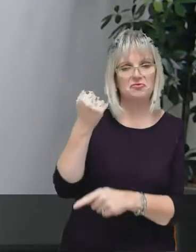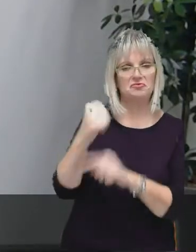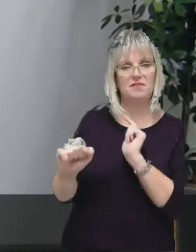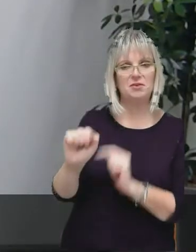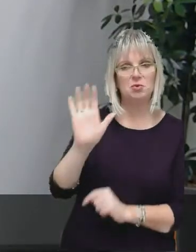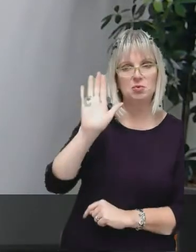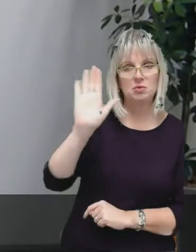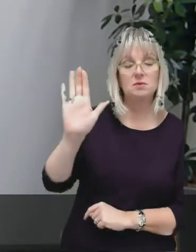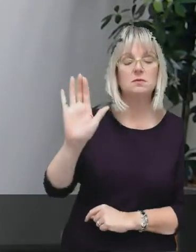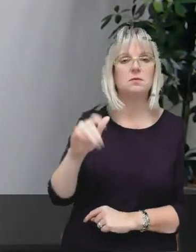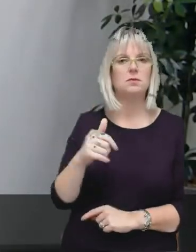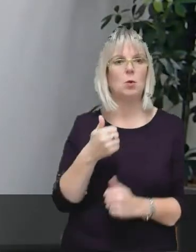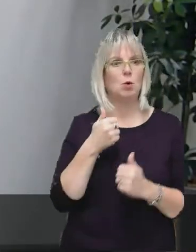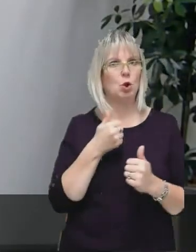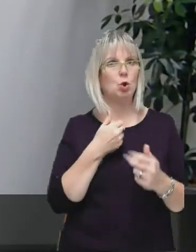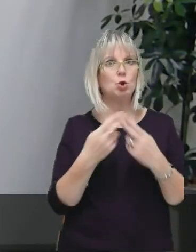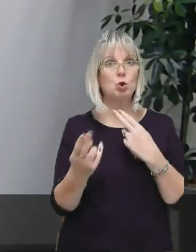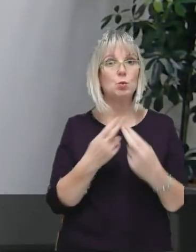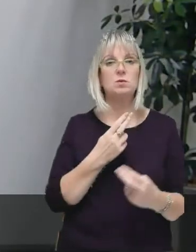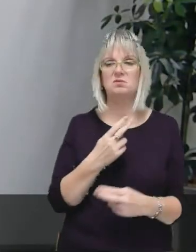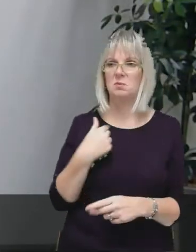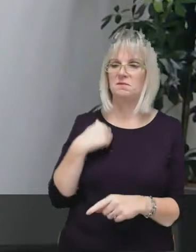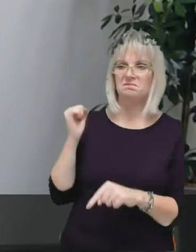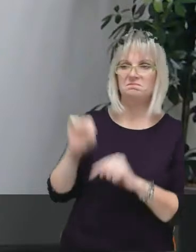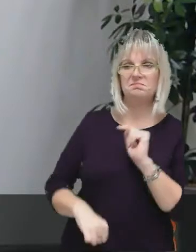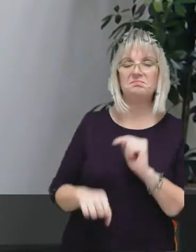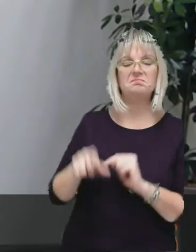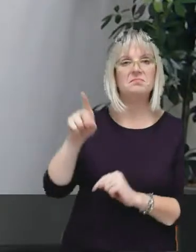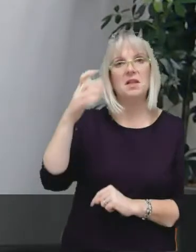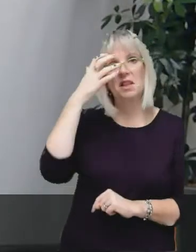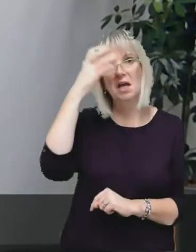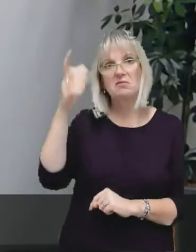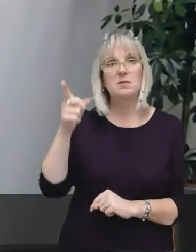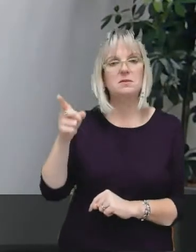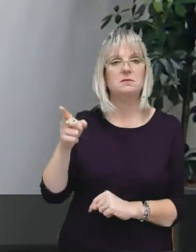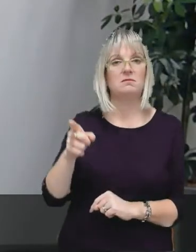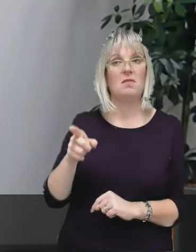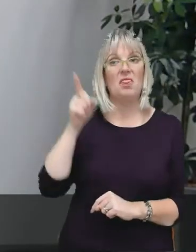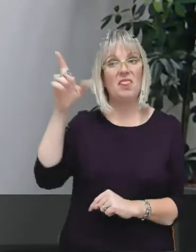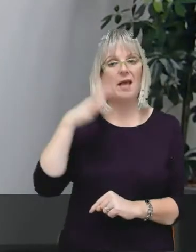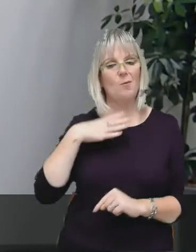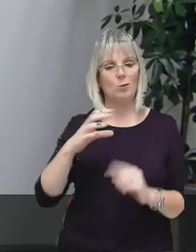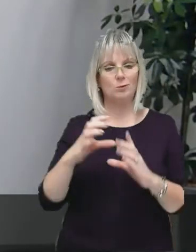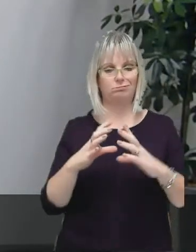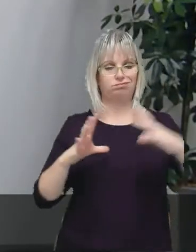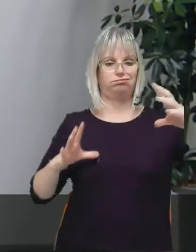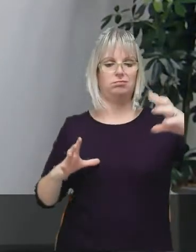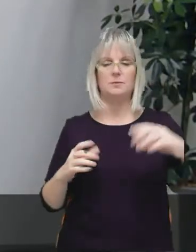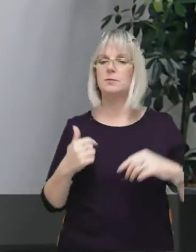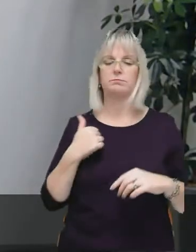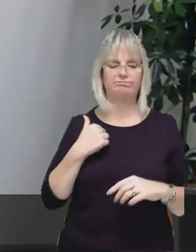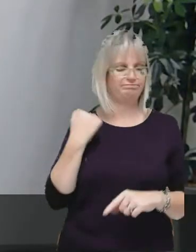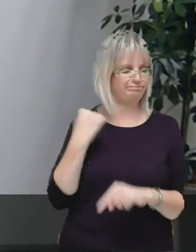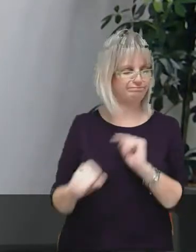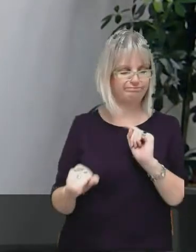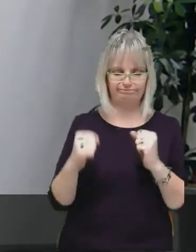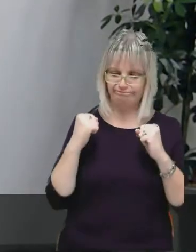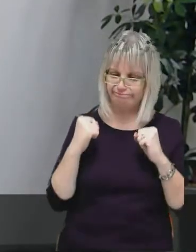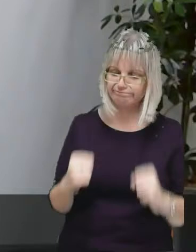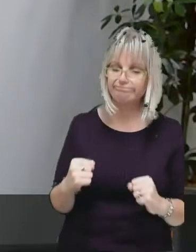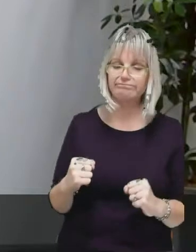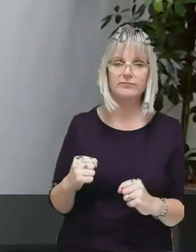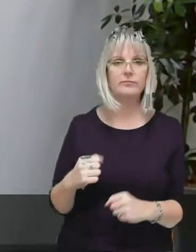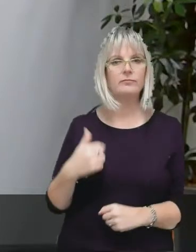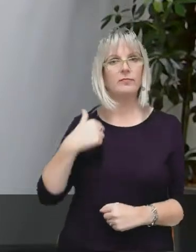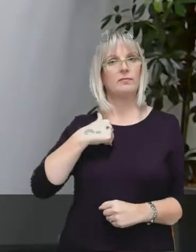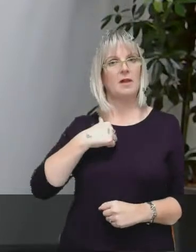the government and killed off their plans to extend the congestion charge to the North Circular and South Circular. And as long as I'm mayor, I'll